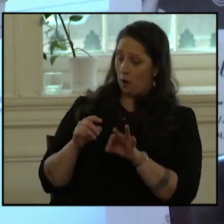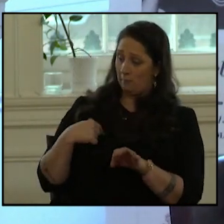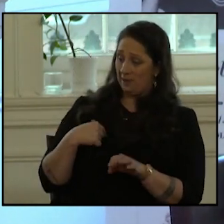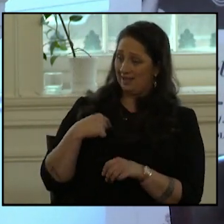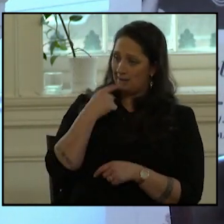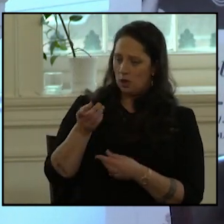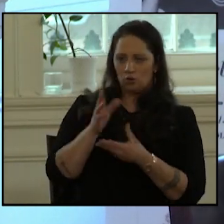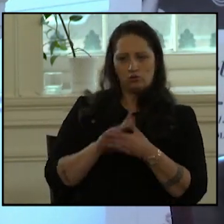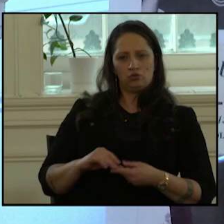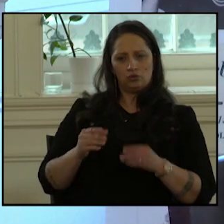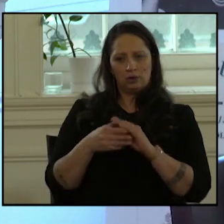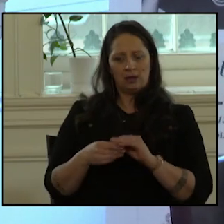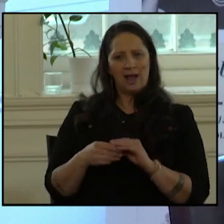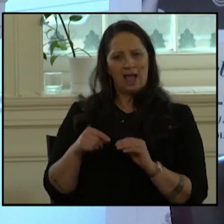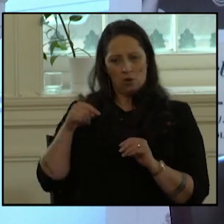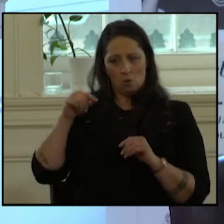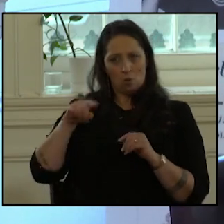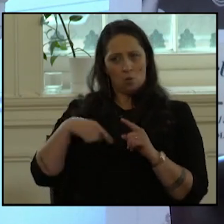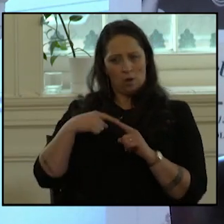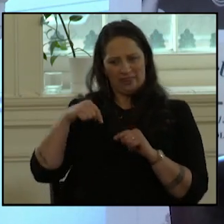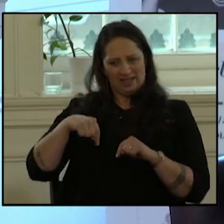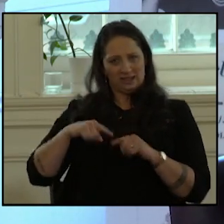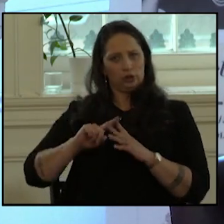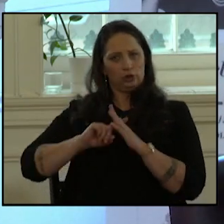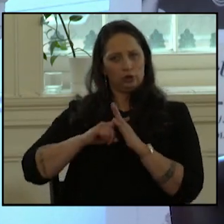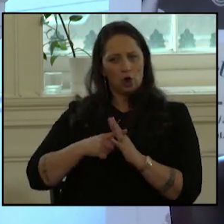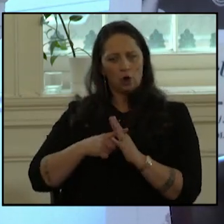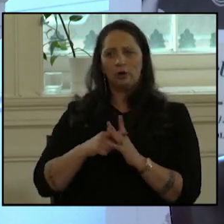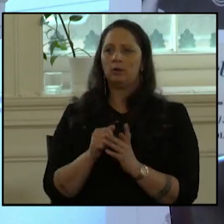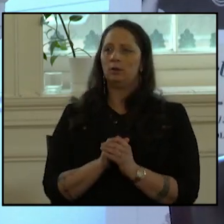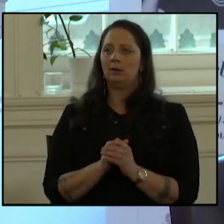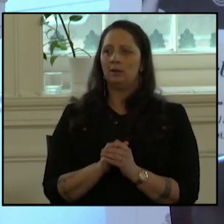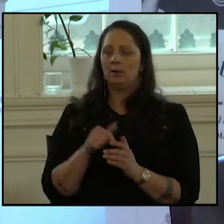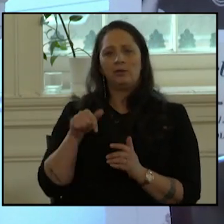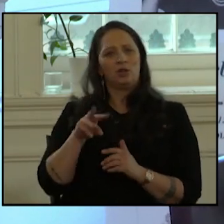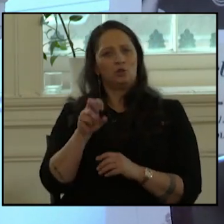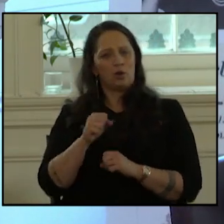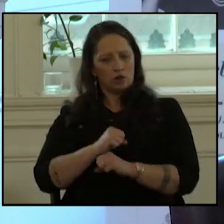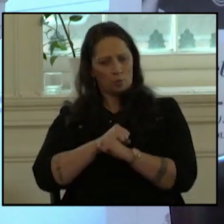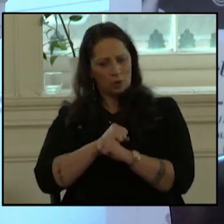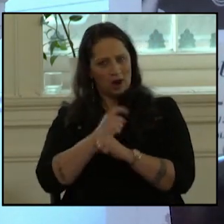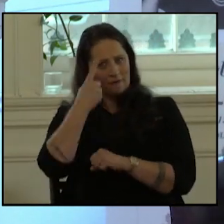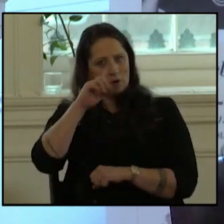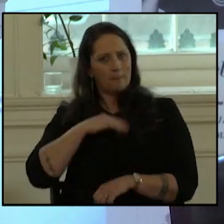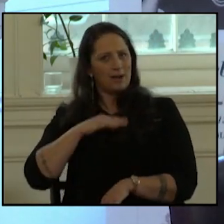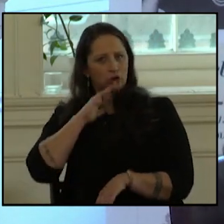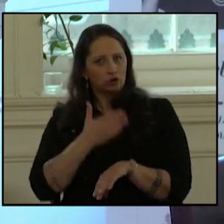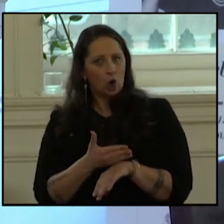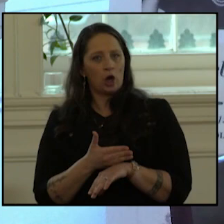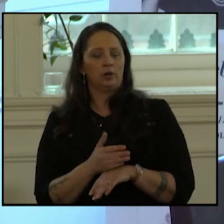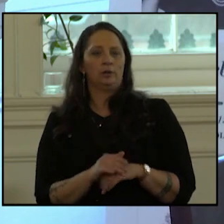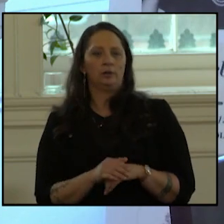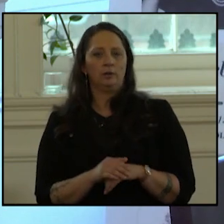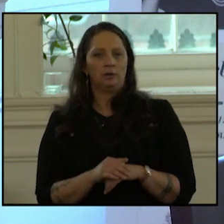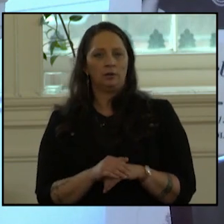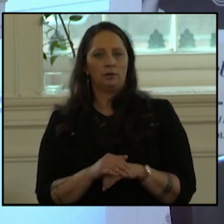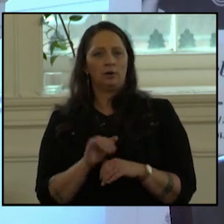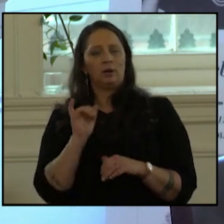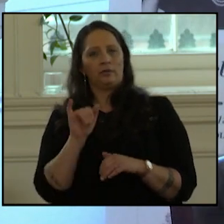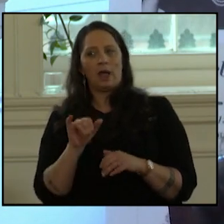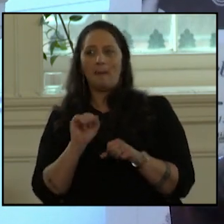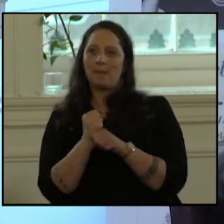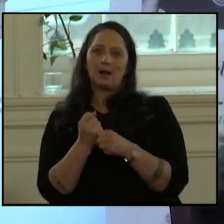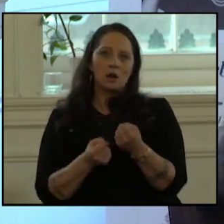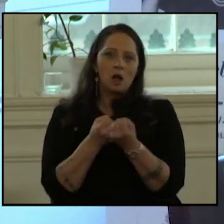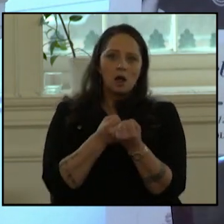telling the story is, as this started, again, this was protection for my daughter. That's how it started, which made it